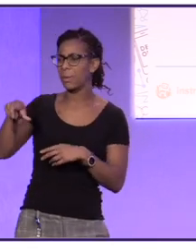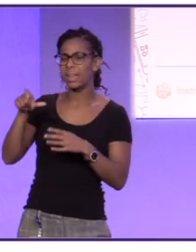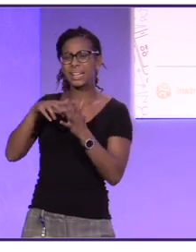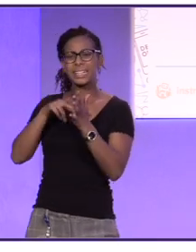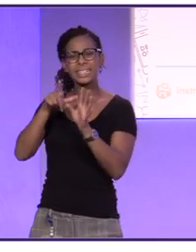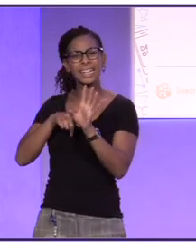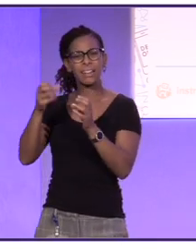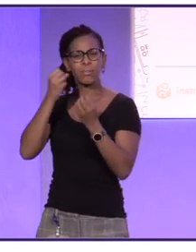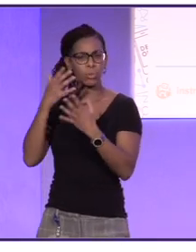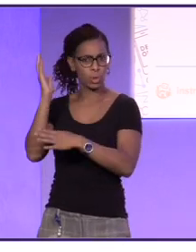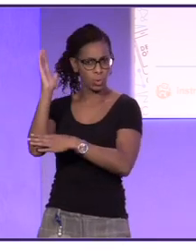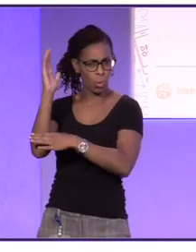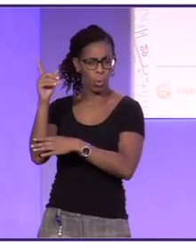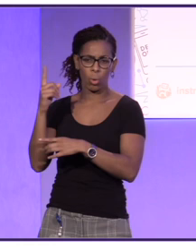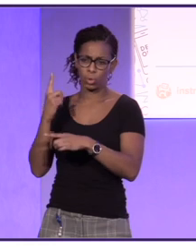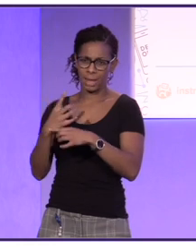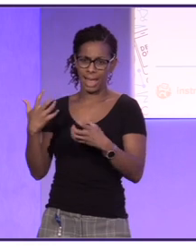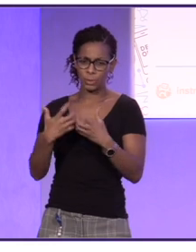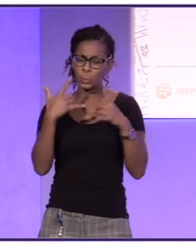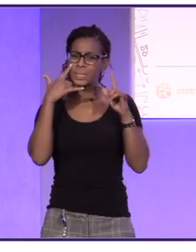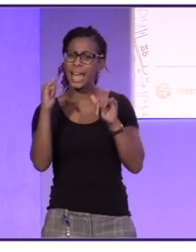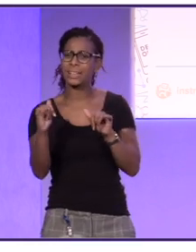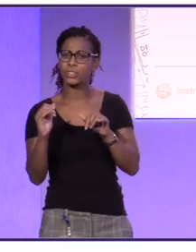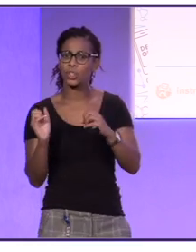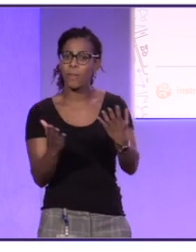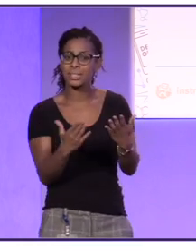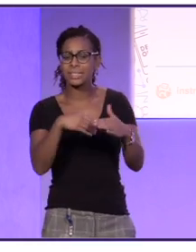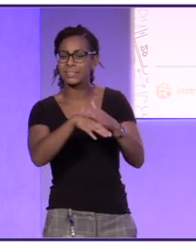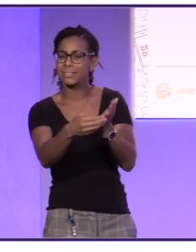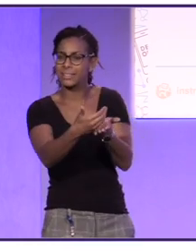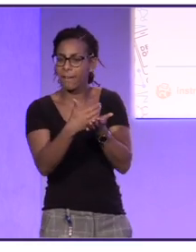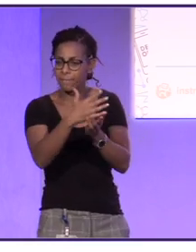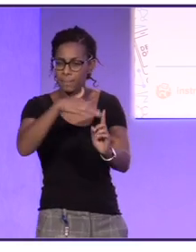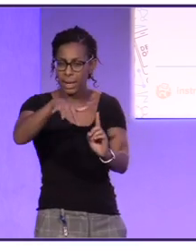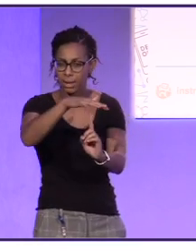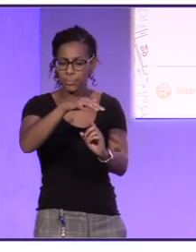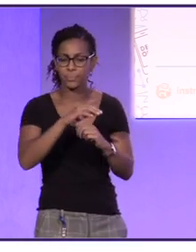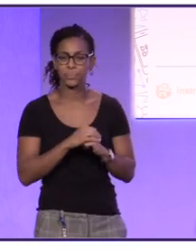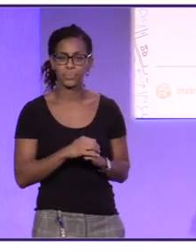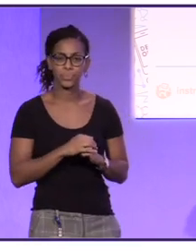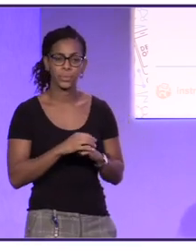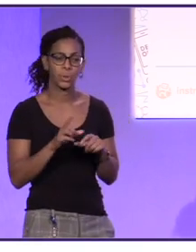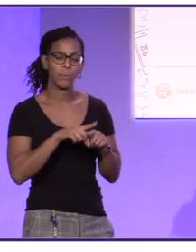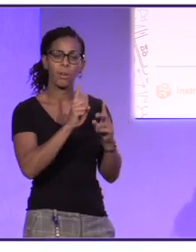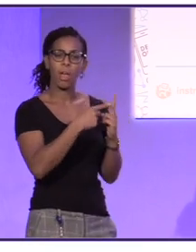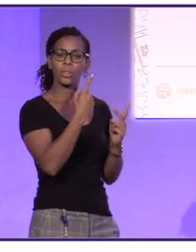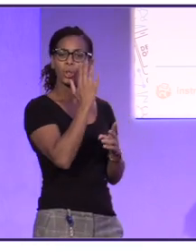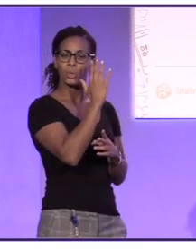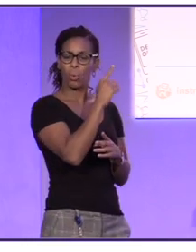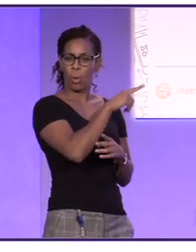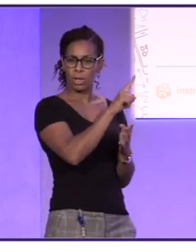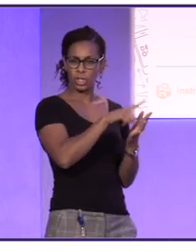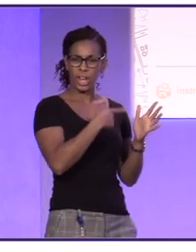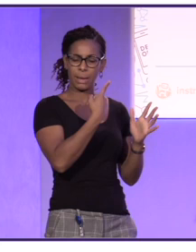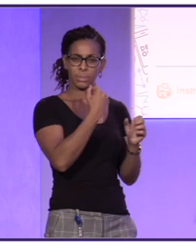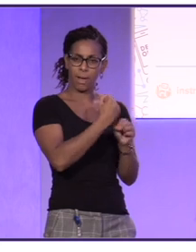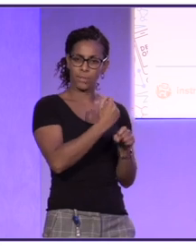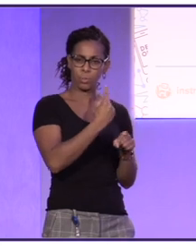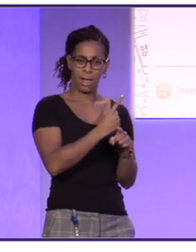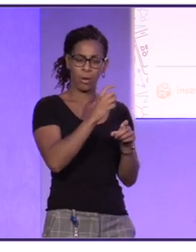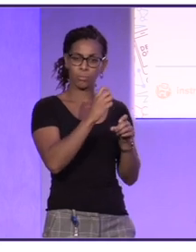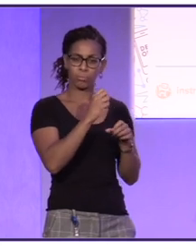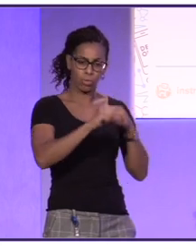test microservices in the same manner. And there's also a talk by James Governor called Progressive Delivery. I've got a whole list